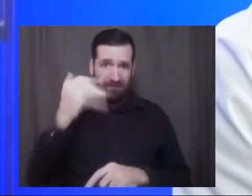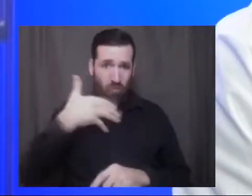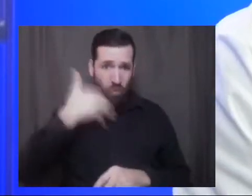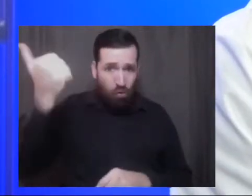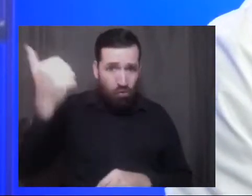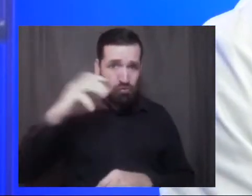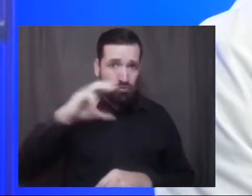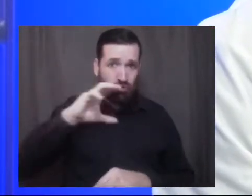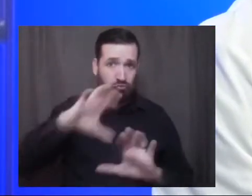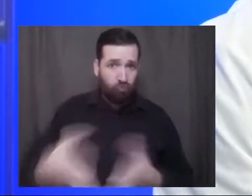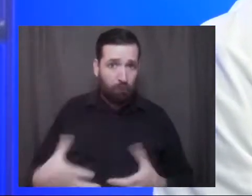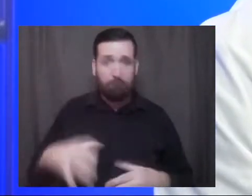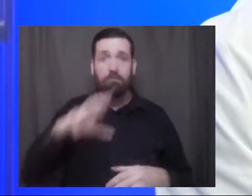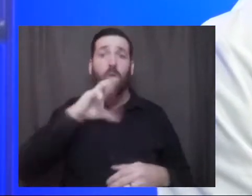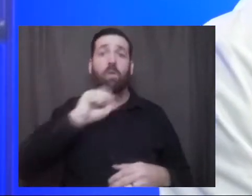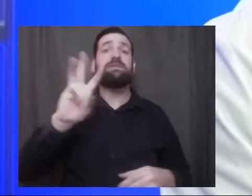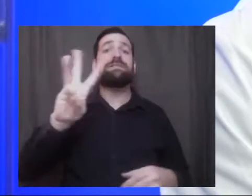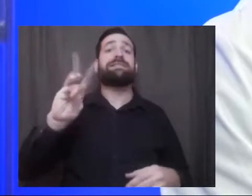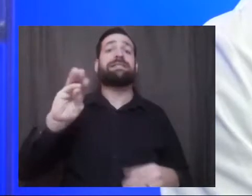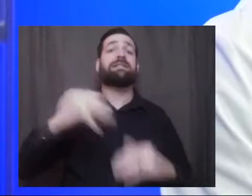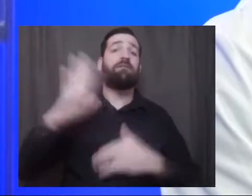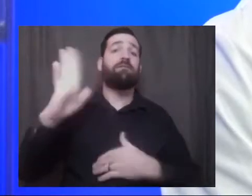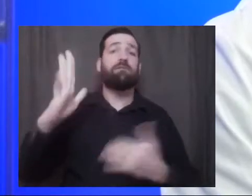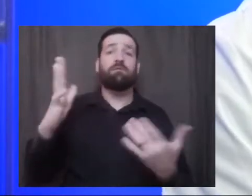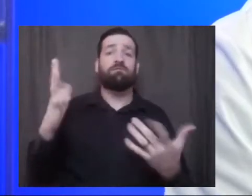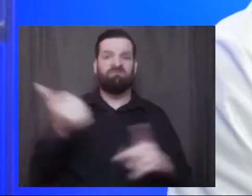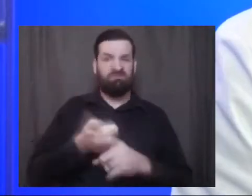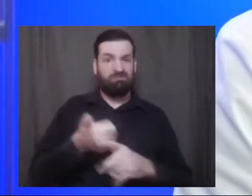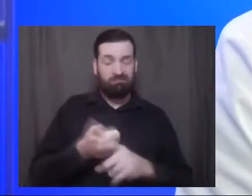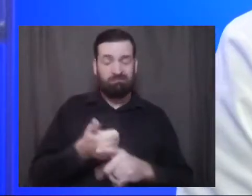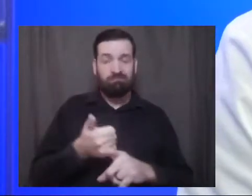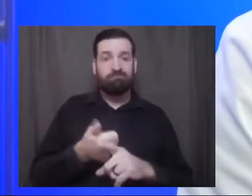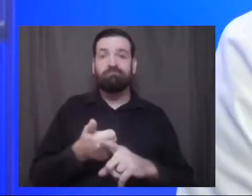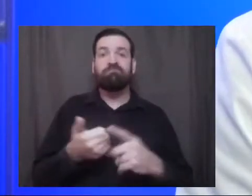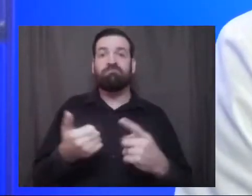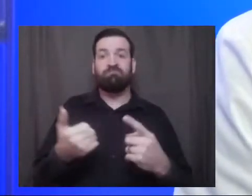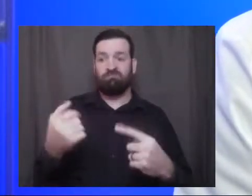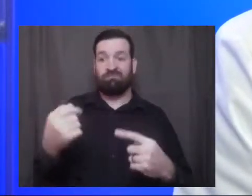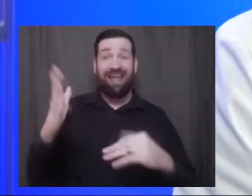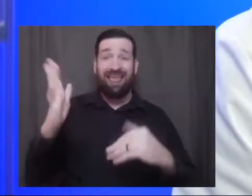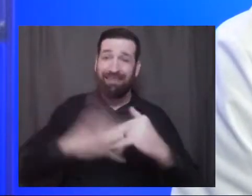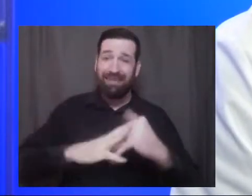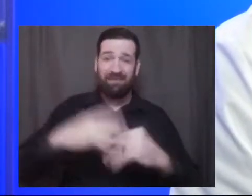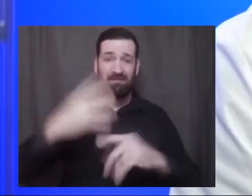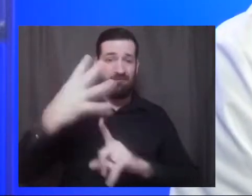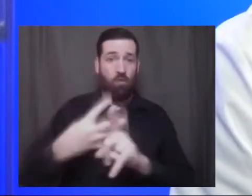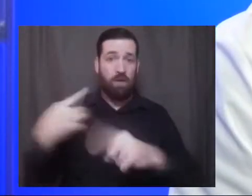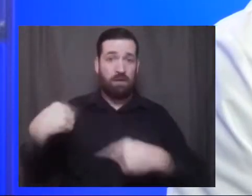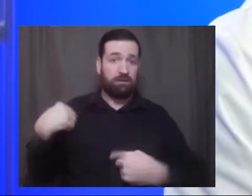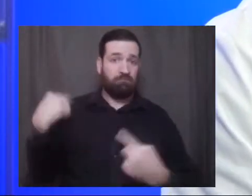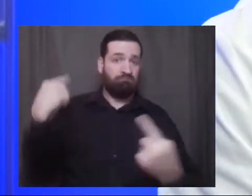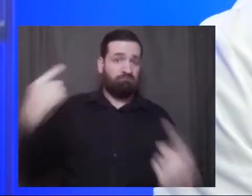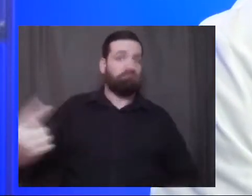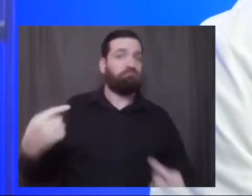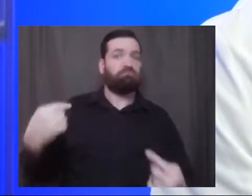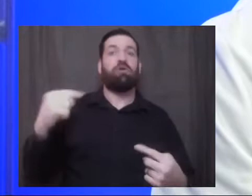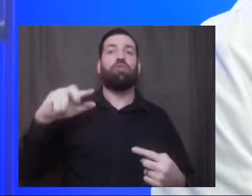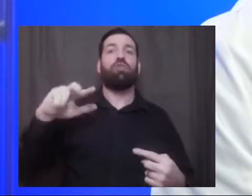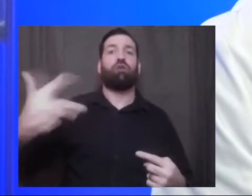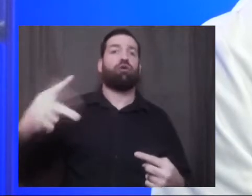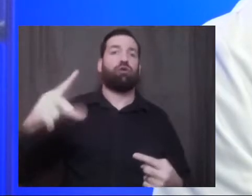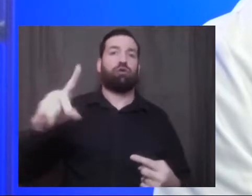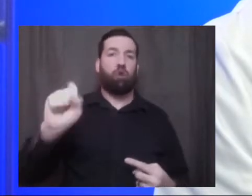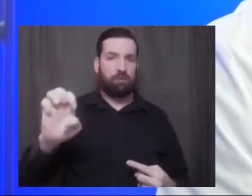above, and you are more than 4 months out from that vaccine dose, from your 3rd dose, if we